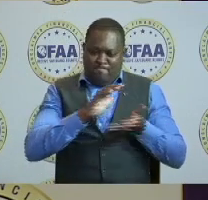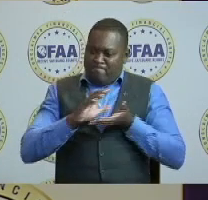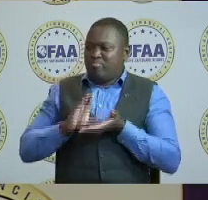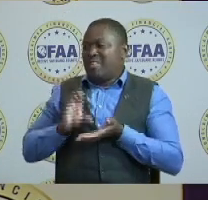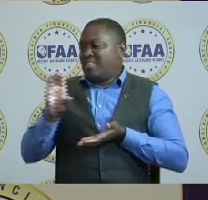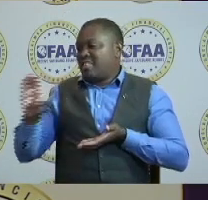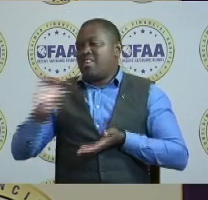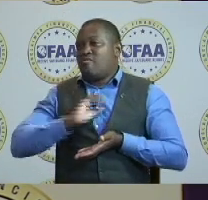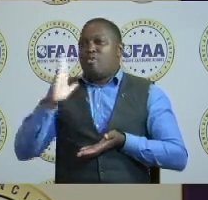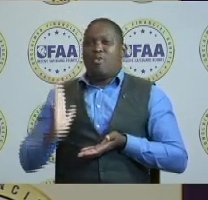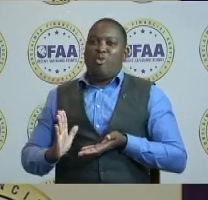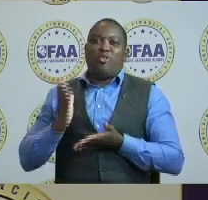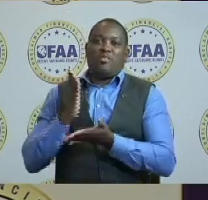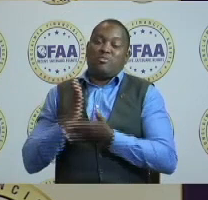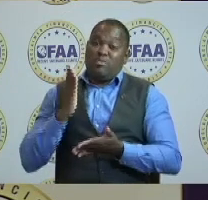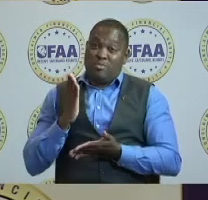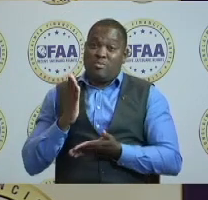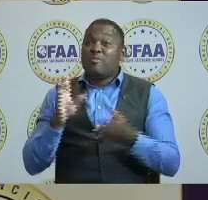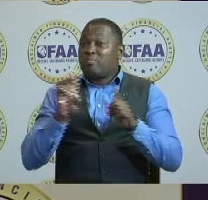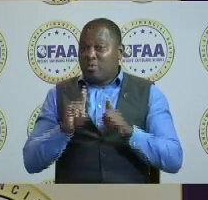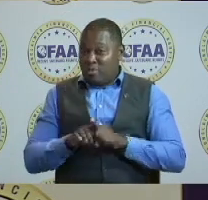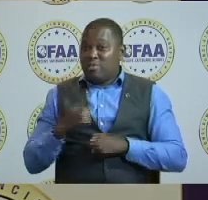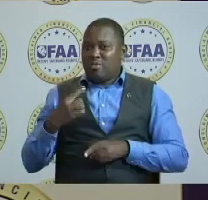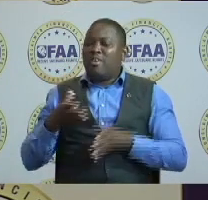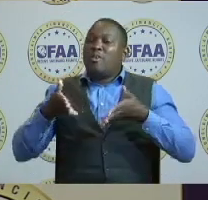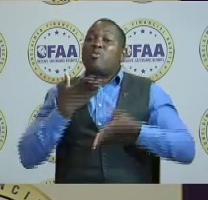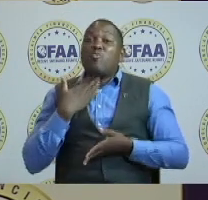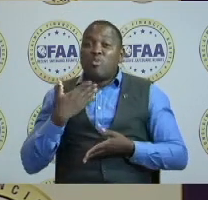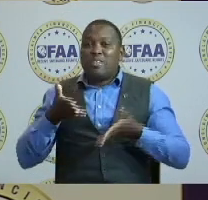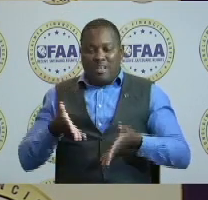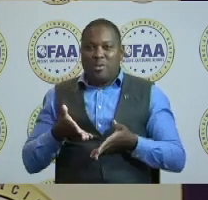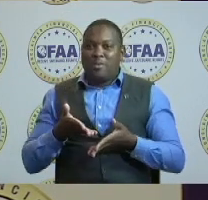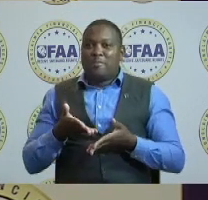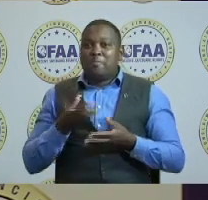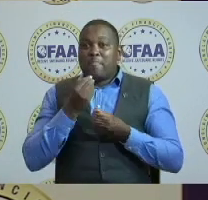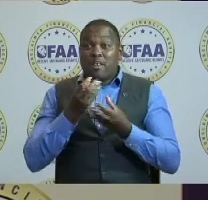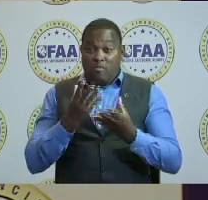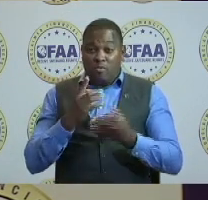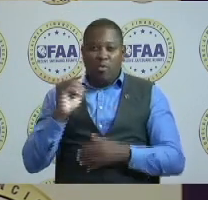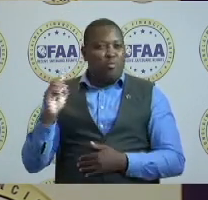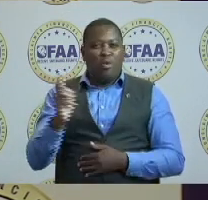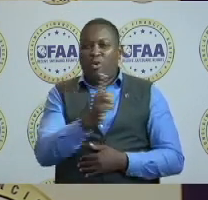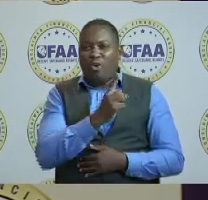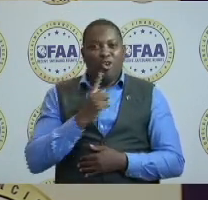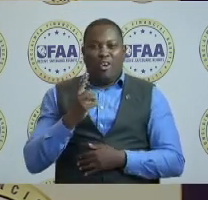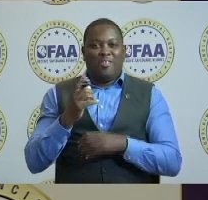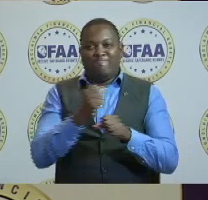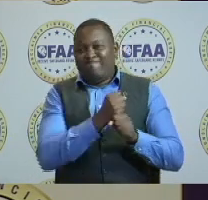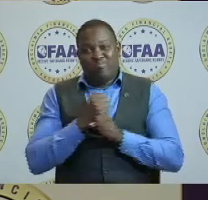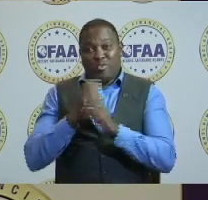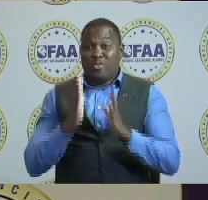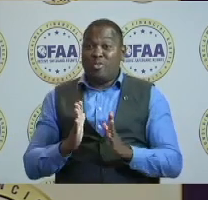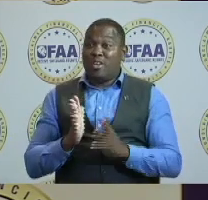taken back to the rightful owners. And of course, I'd like to take this moment to just also acknowledge all you, our holders, who are here with us, and